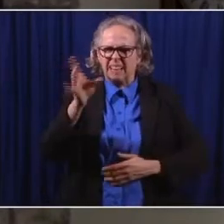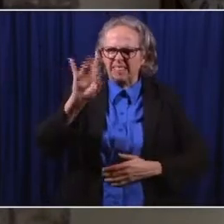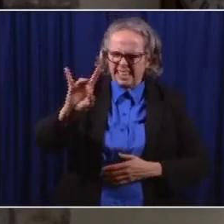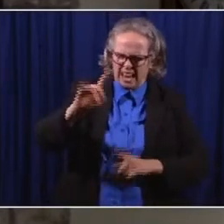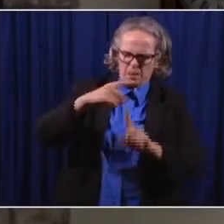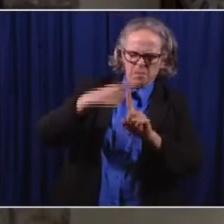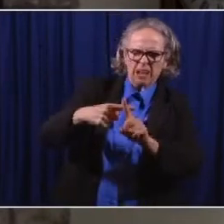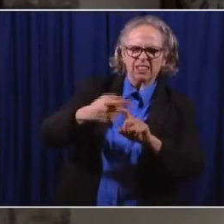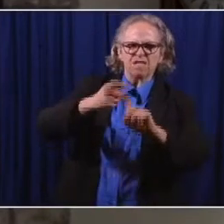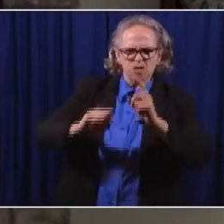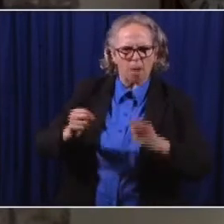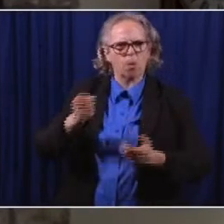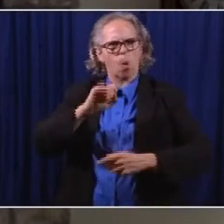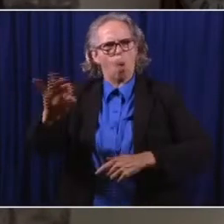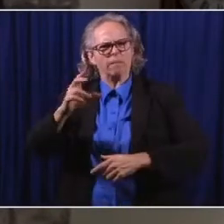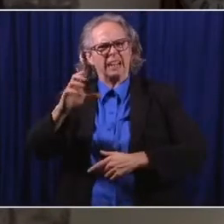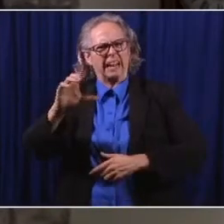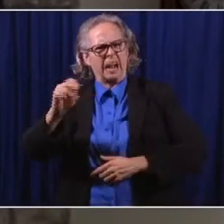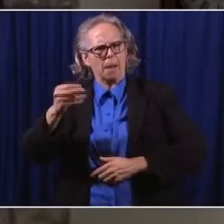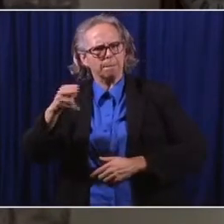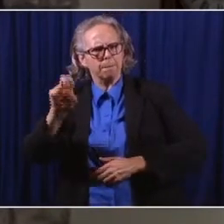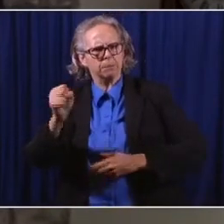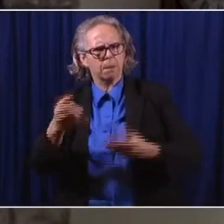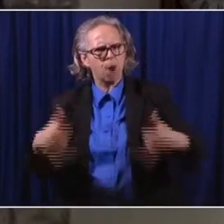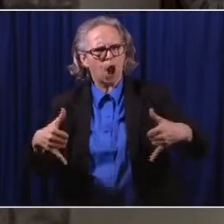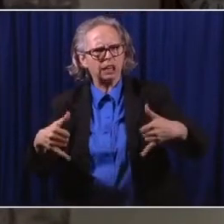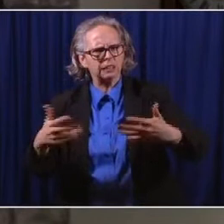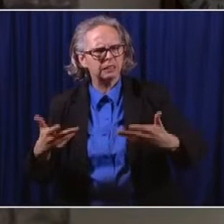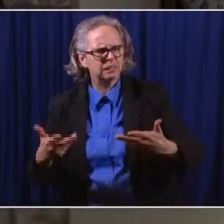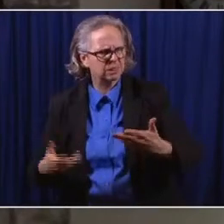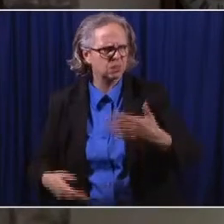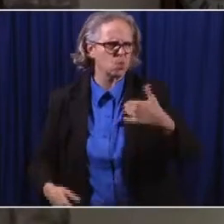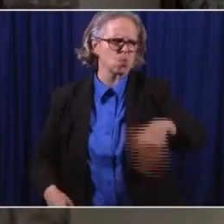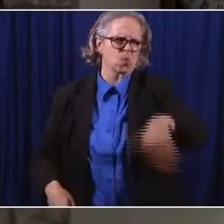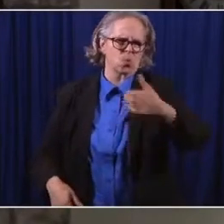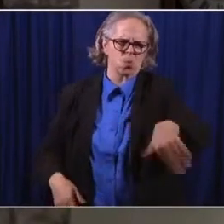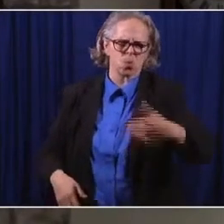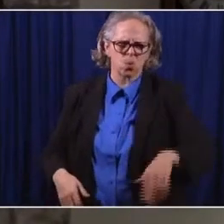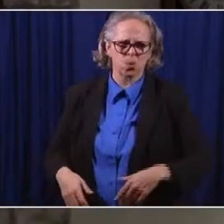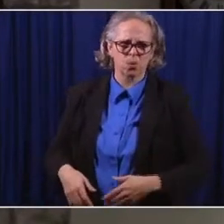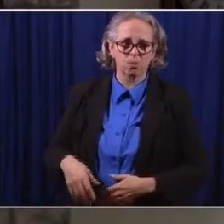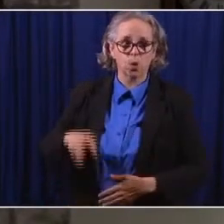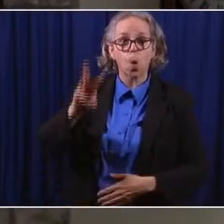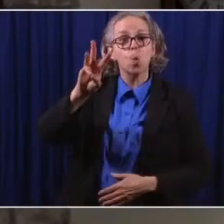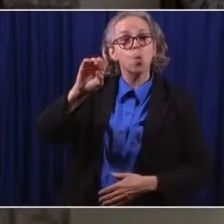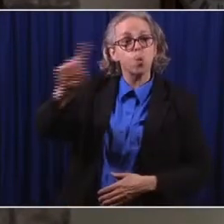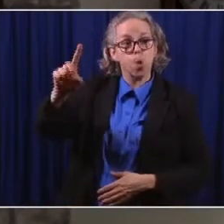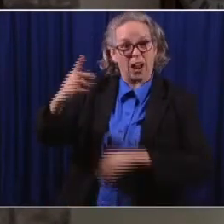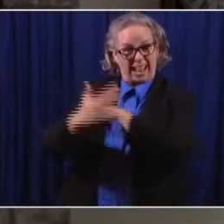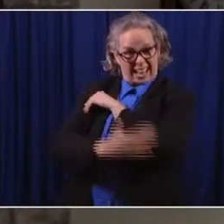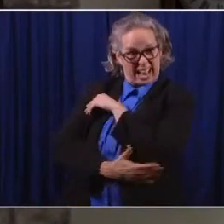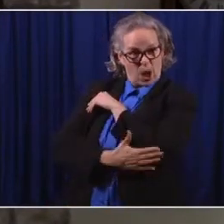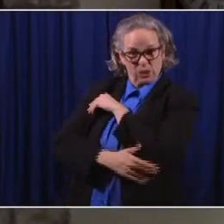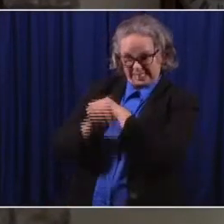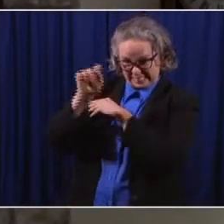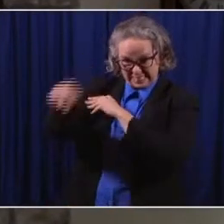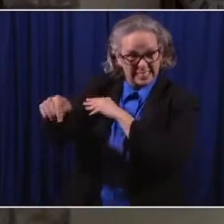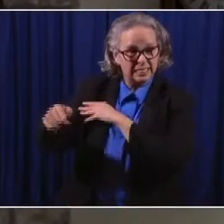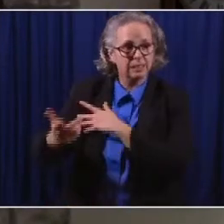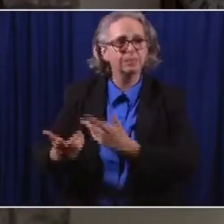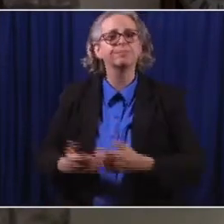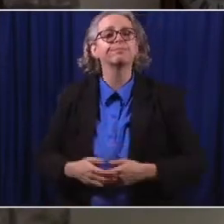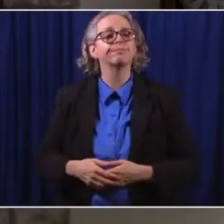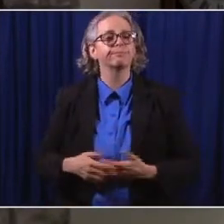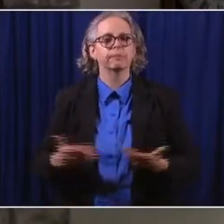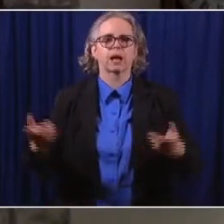social gatherings that led to a few cases, but those who have been exposed have now spread the virus to multiple people. The county